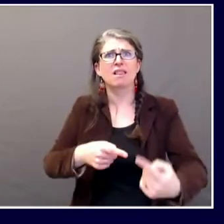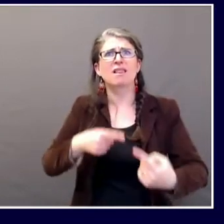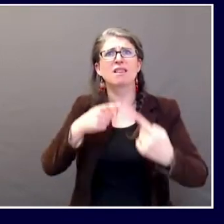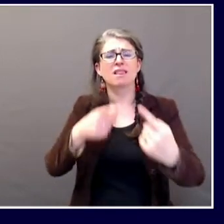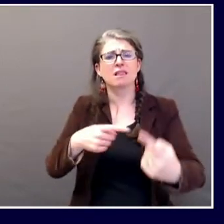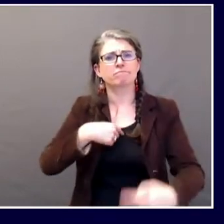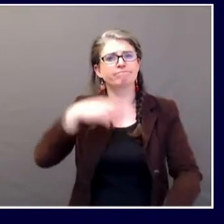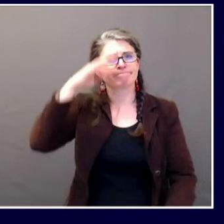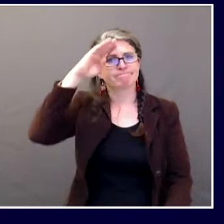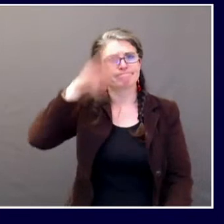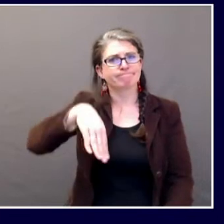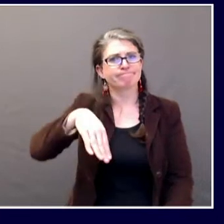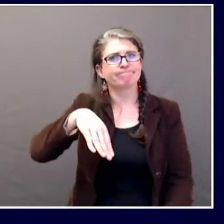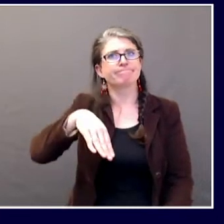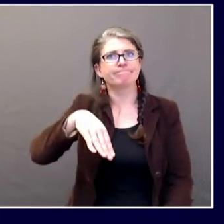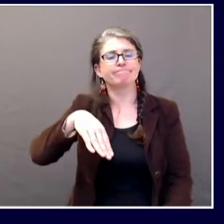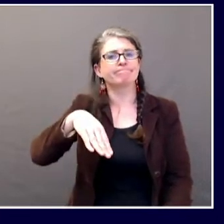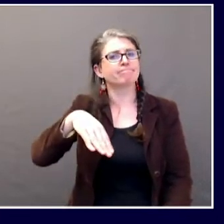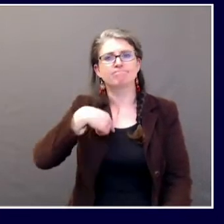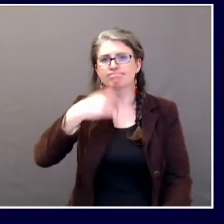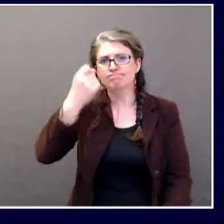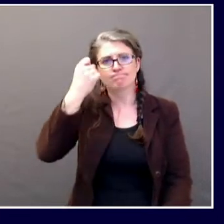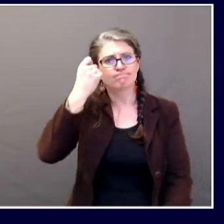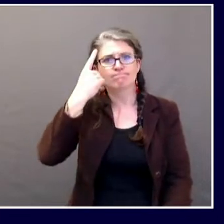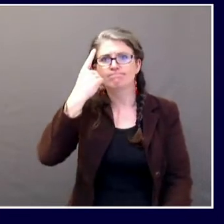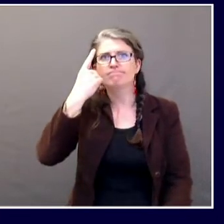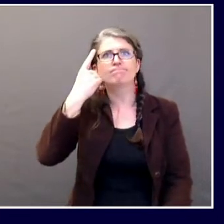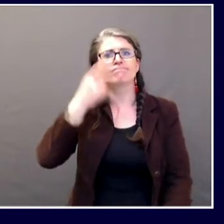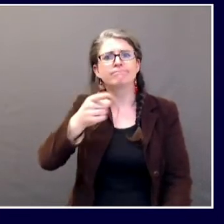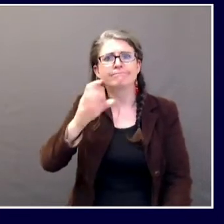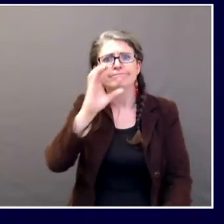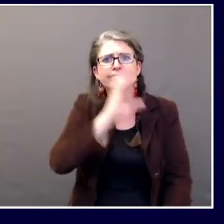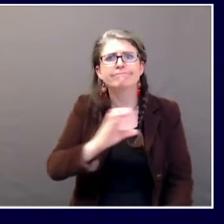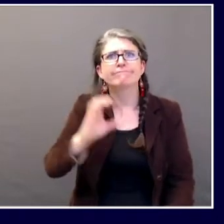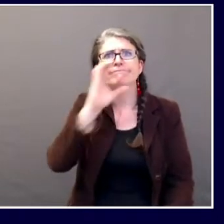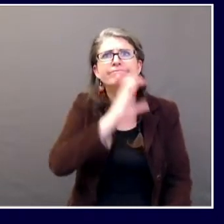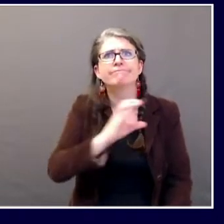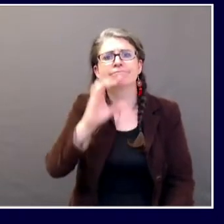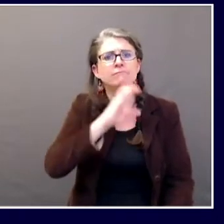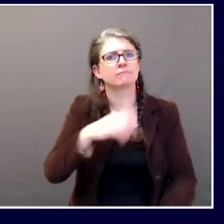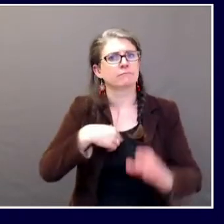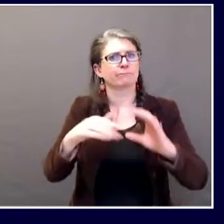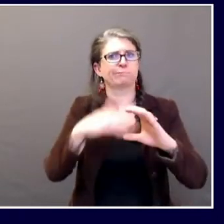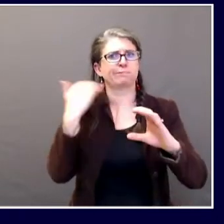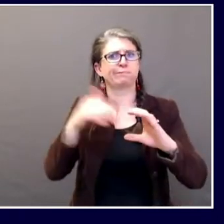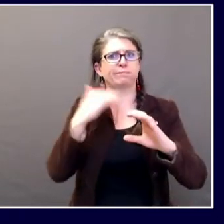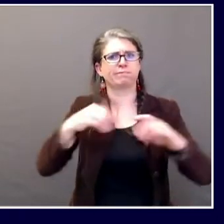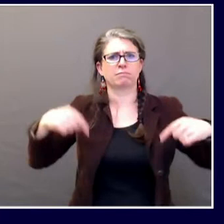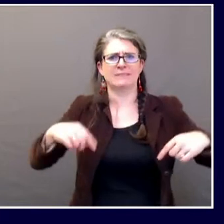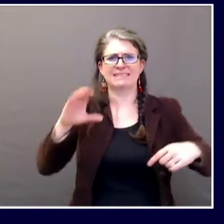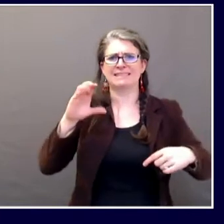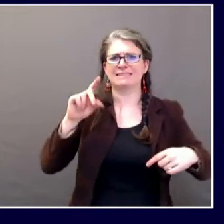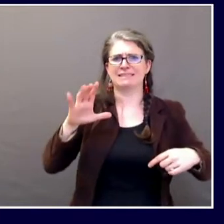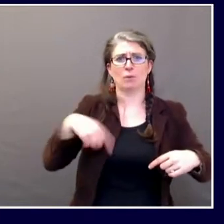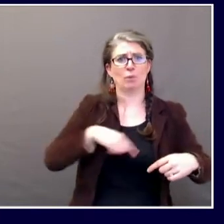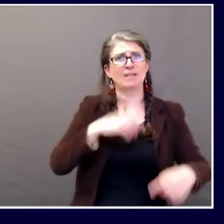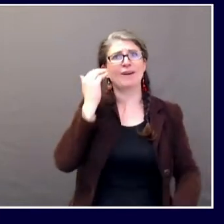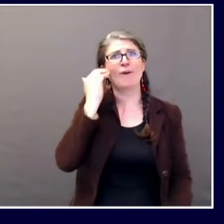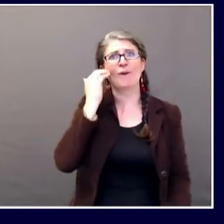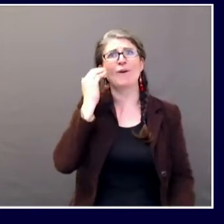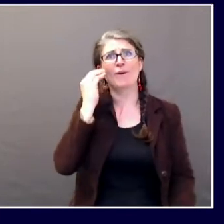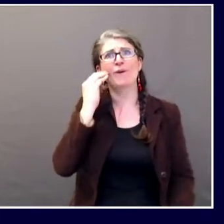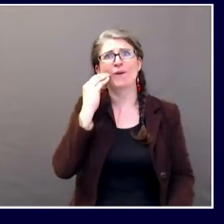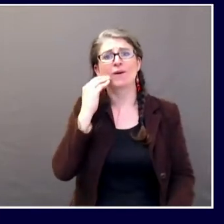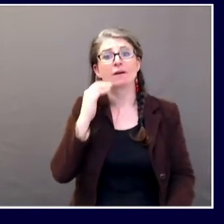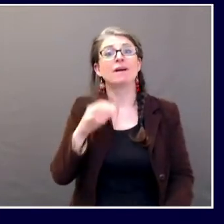get a lot of the emails that folks send. I see it on social media. There's no question that folks are struggling to get